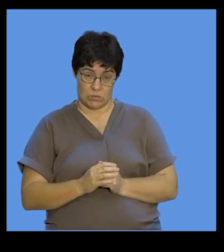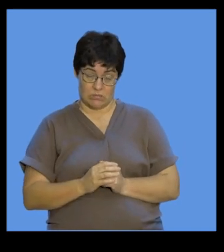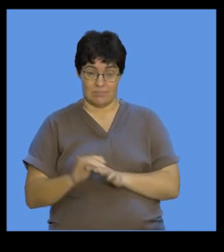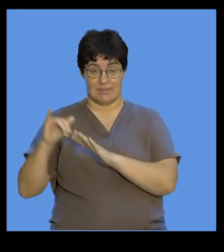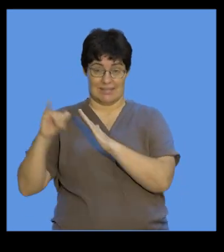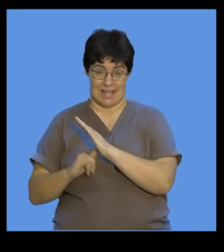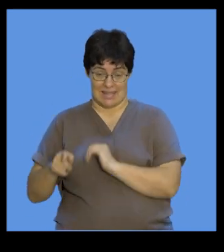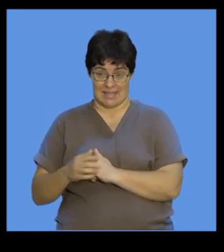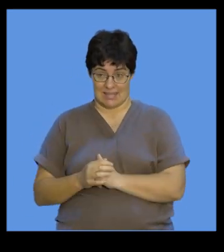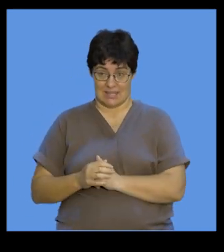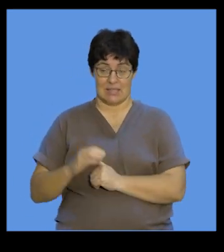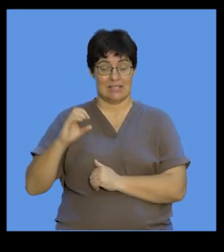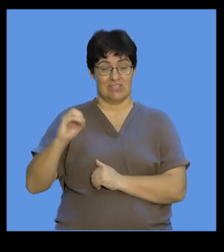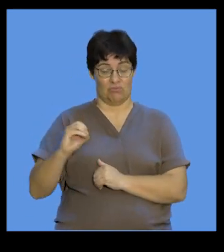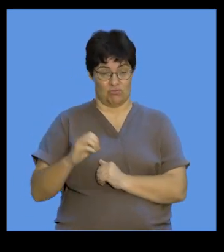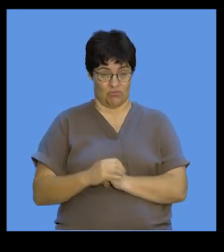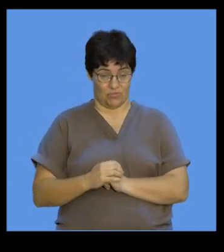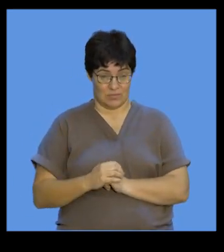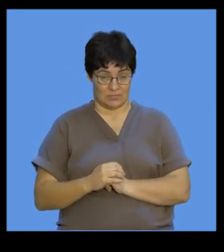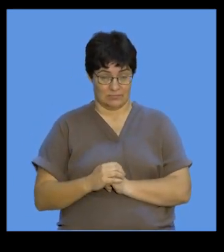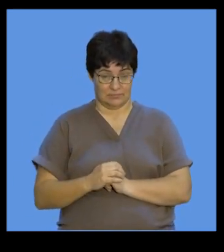times 0, okay?